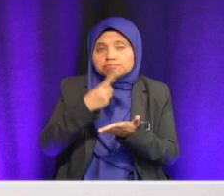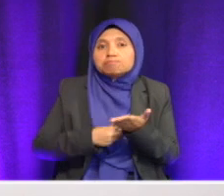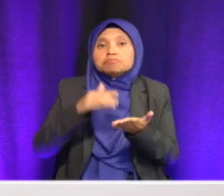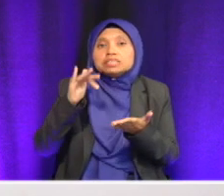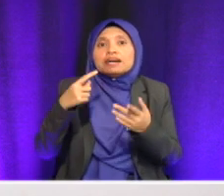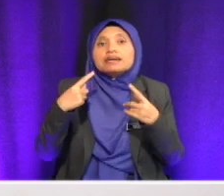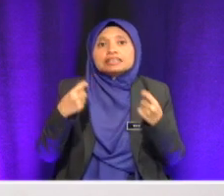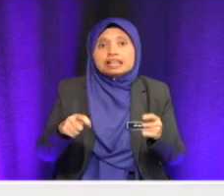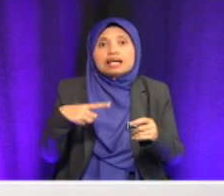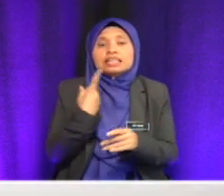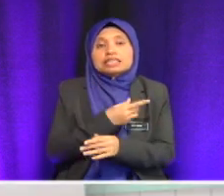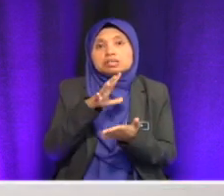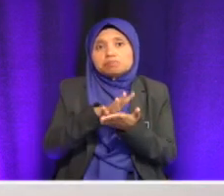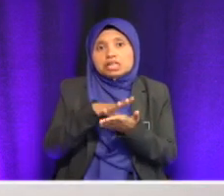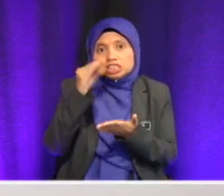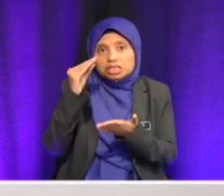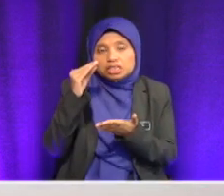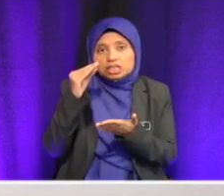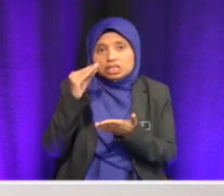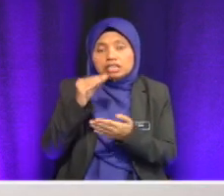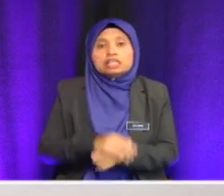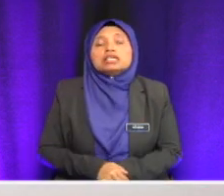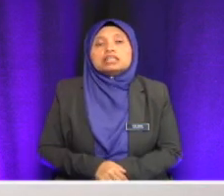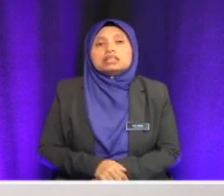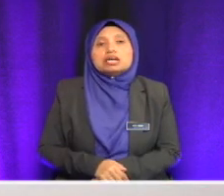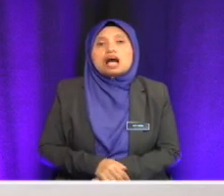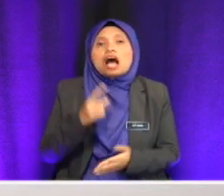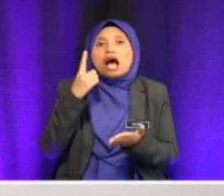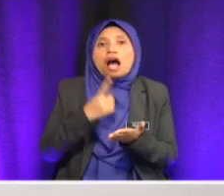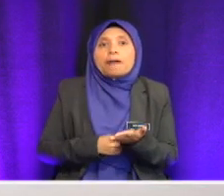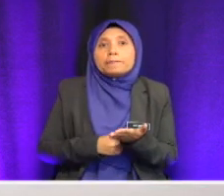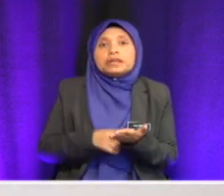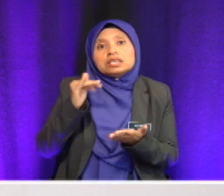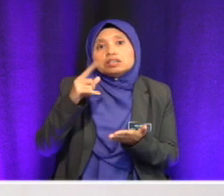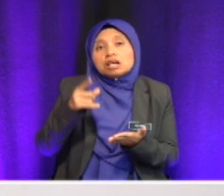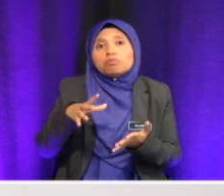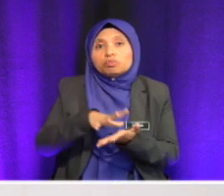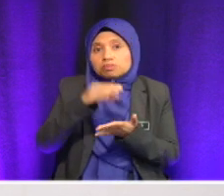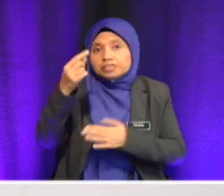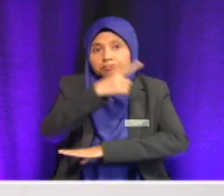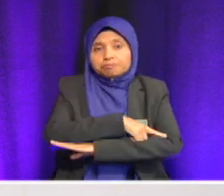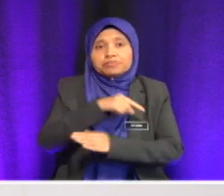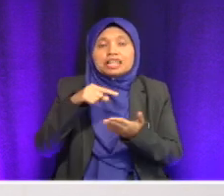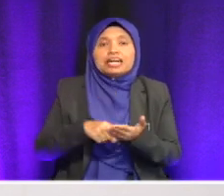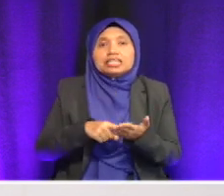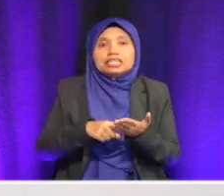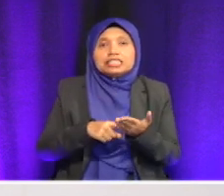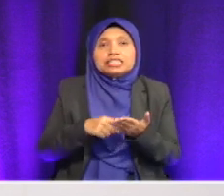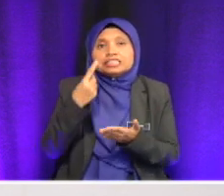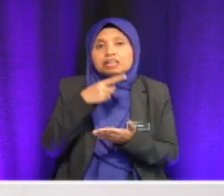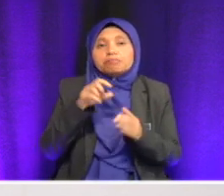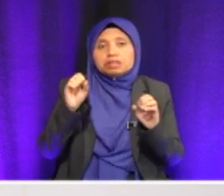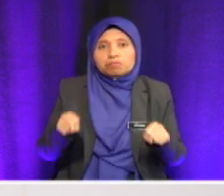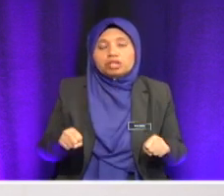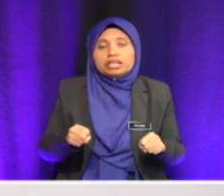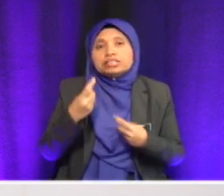go first? Okay. All right, so can we ask our students, what have Yeah. you learned from today's lesson? So Let's have a volunteer first. Yeah, anyone want to